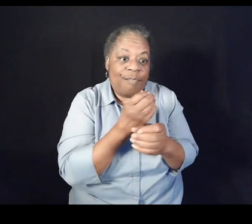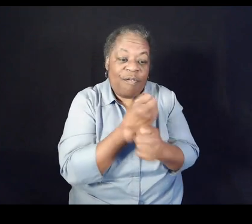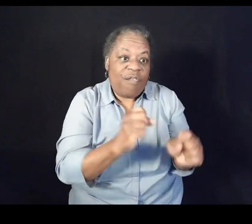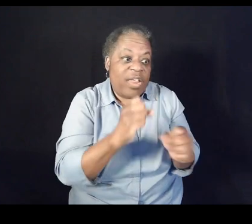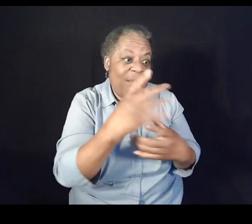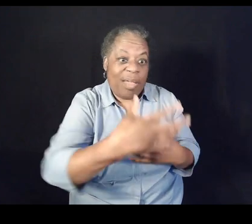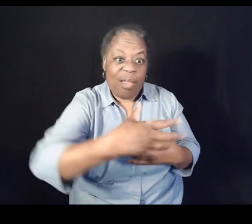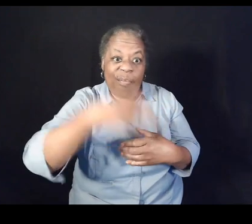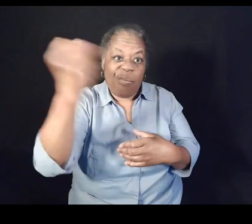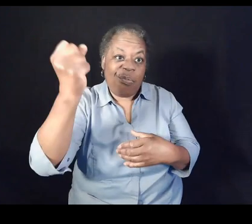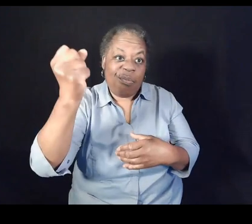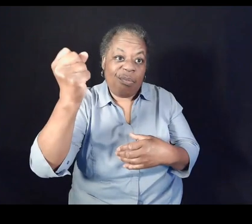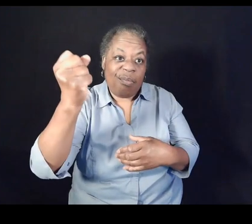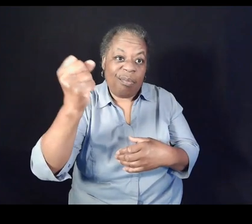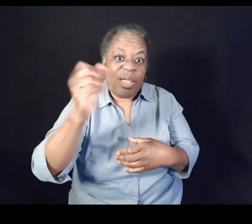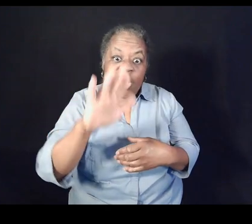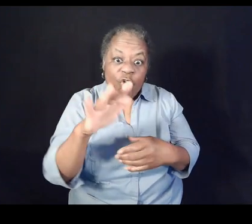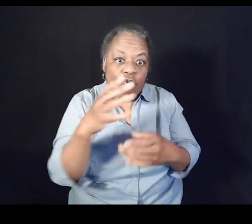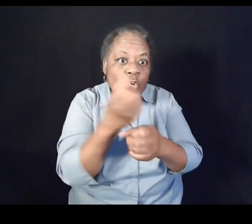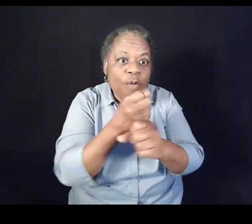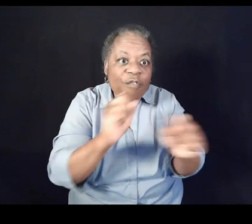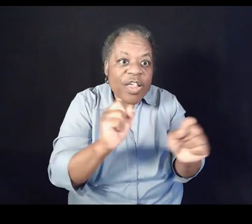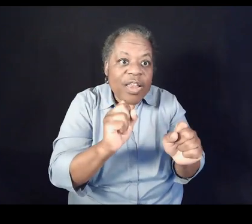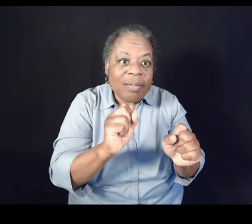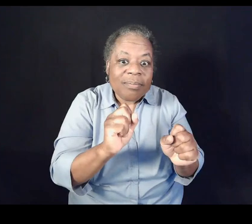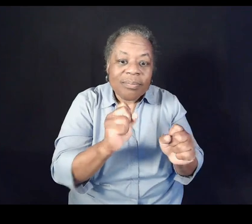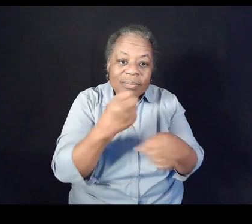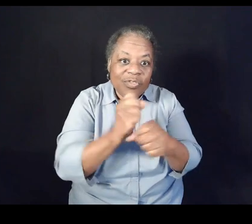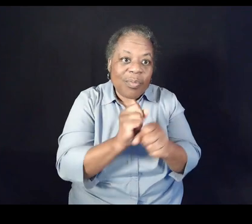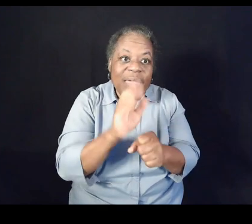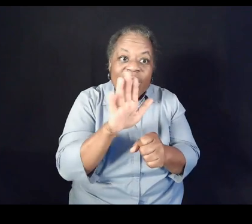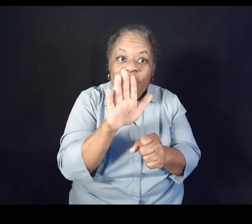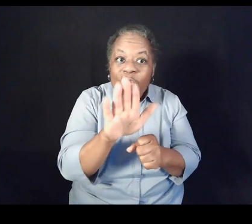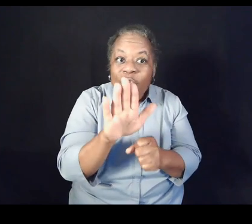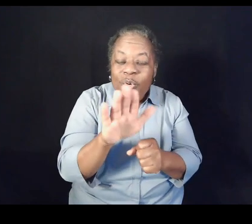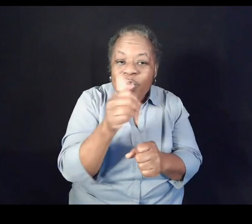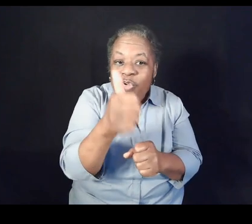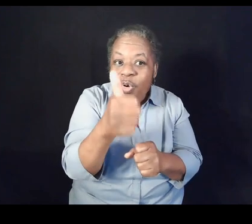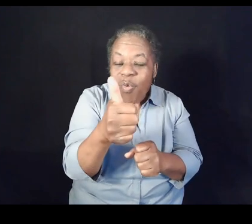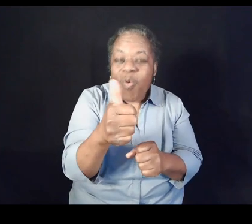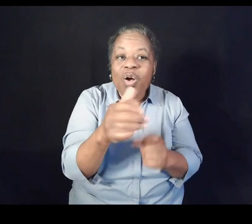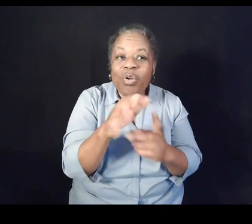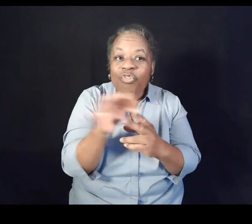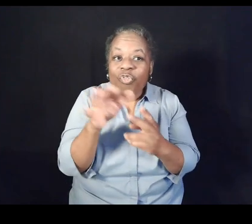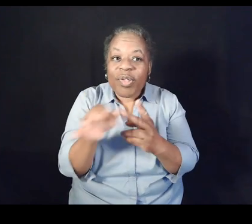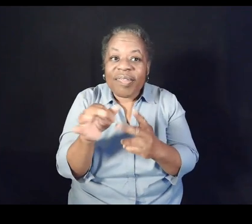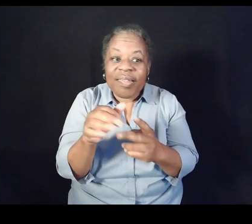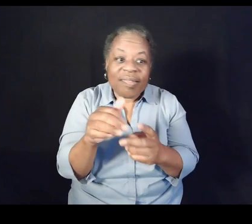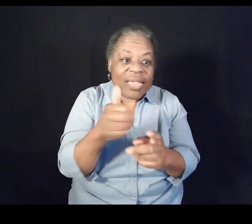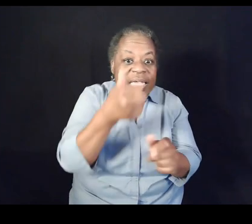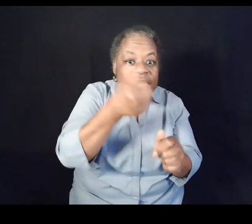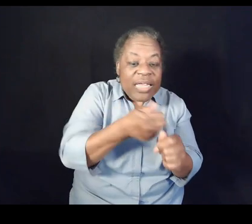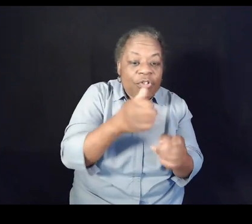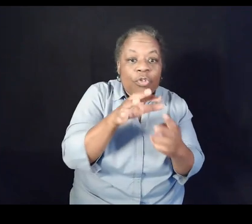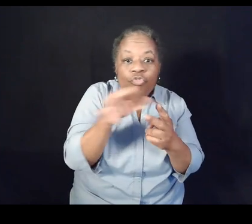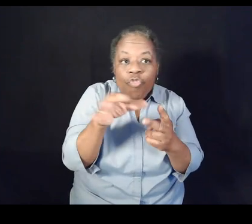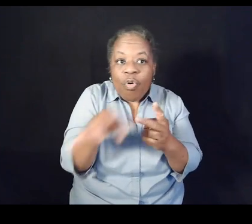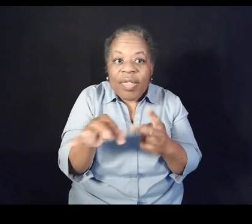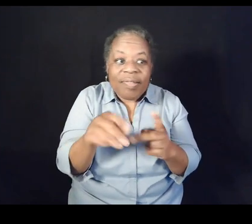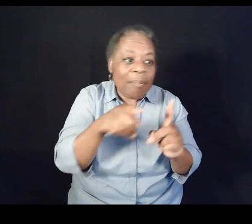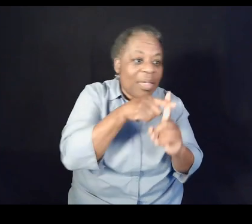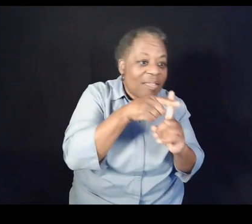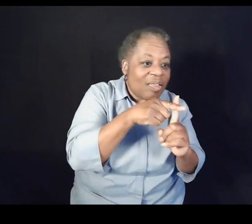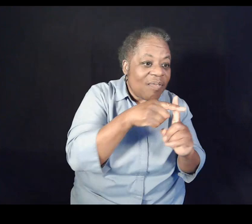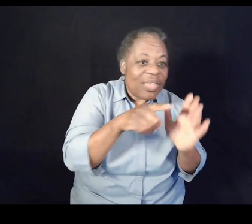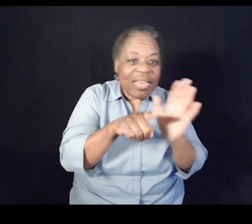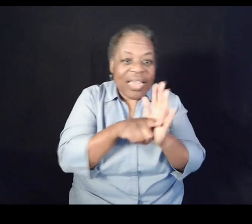your freedom to make your own choices in life, because every one of those choices will have a positive or negative impact on the people and